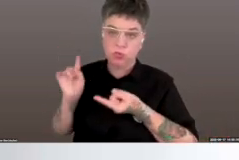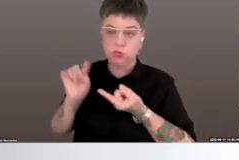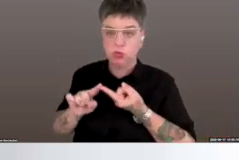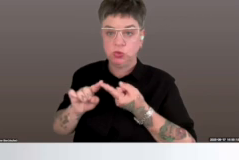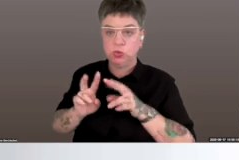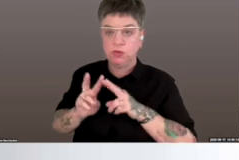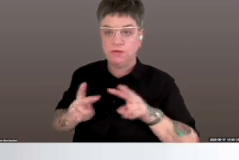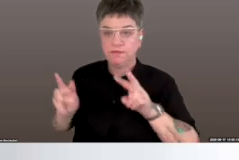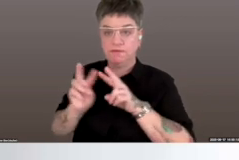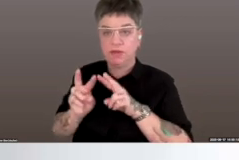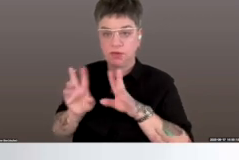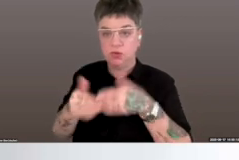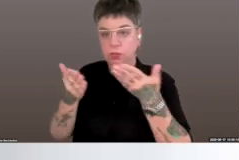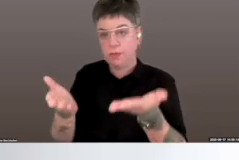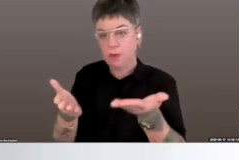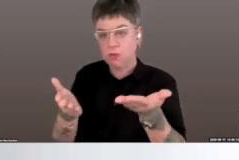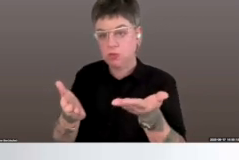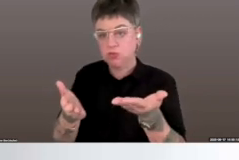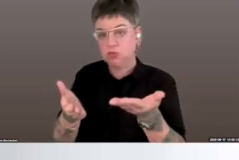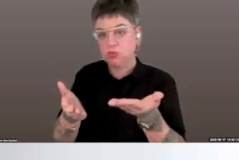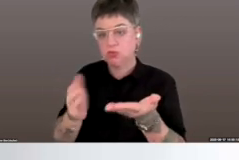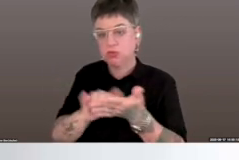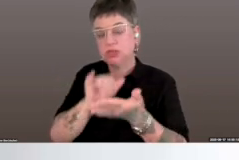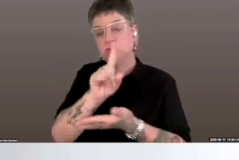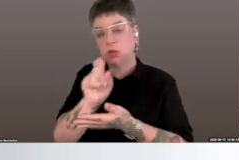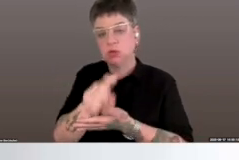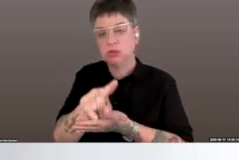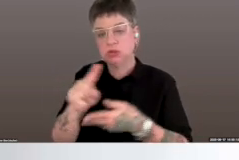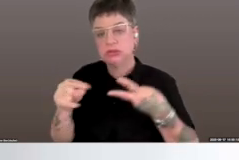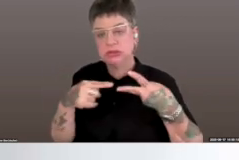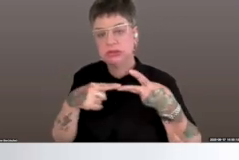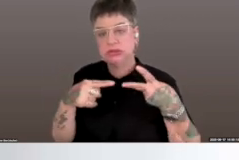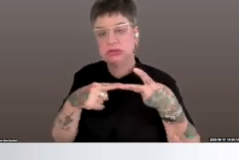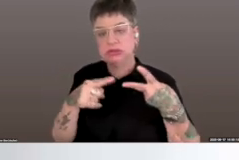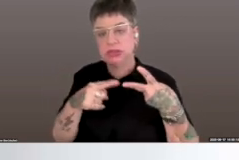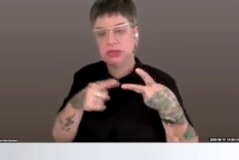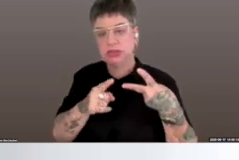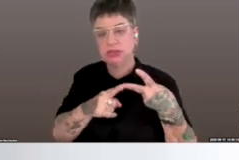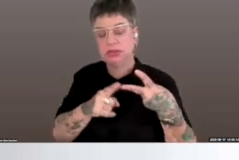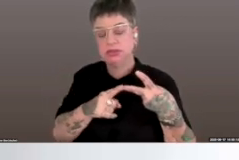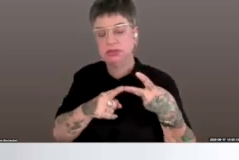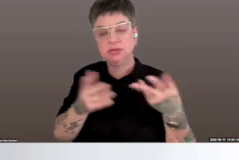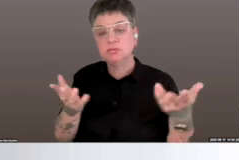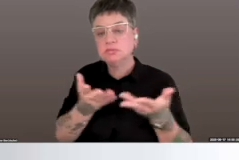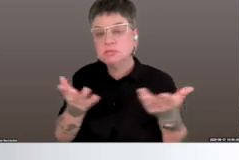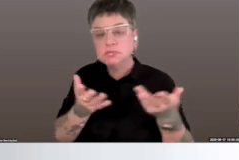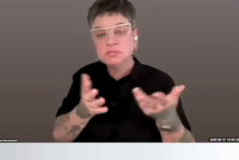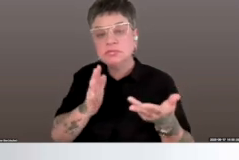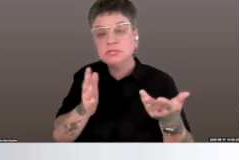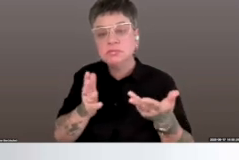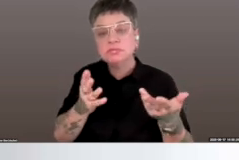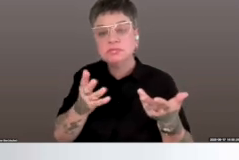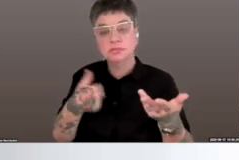value that you proposed? That's one question. And the second is what your, are we